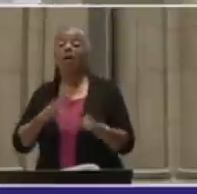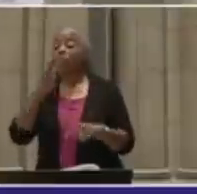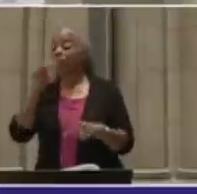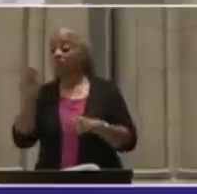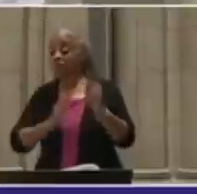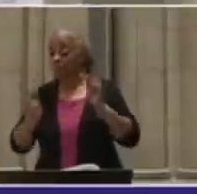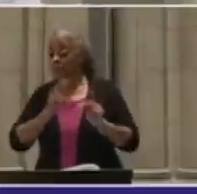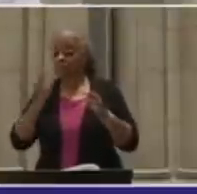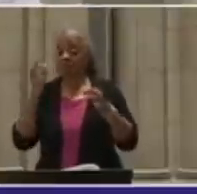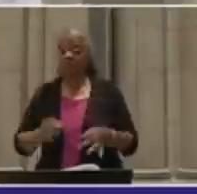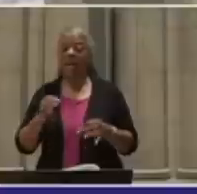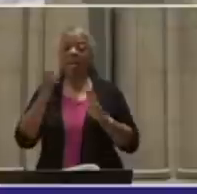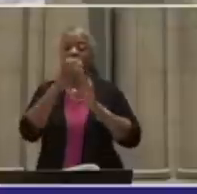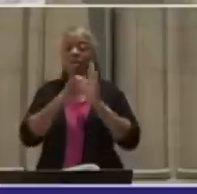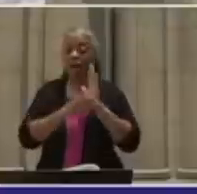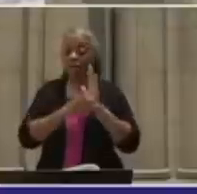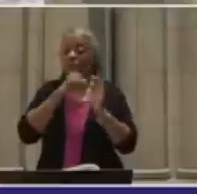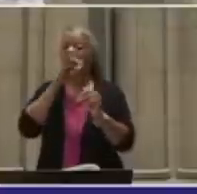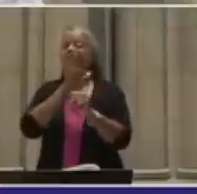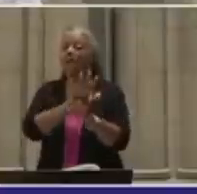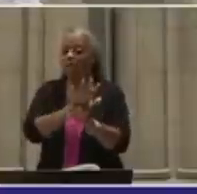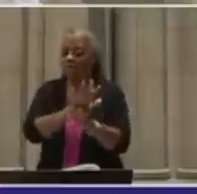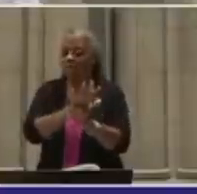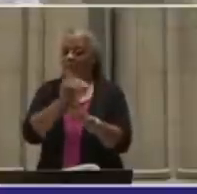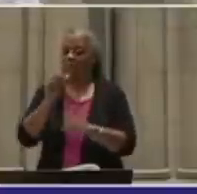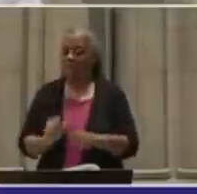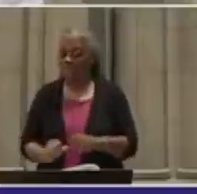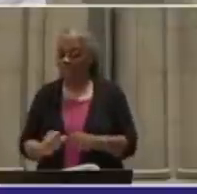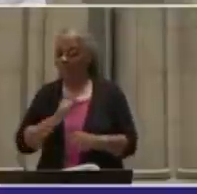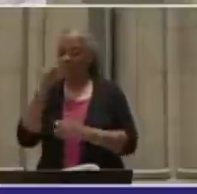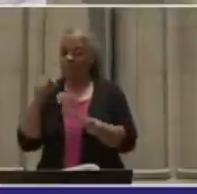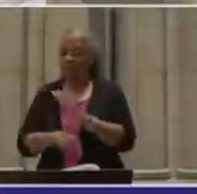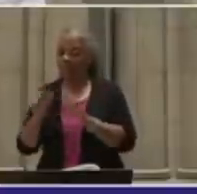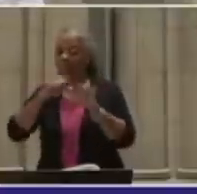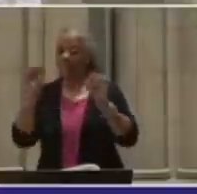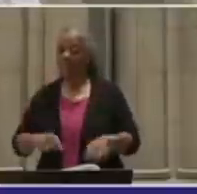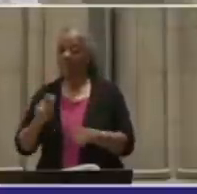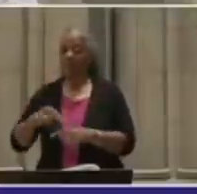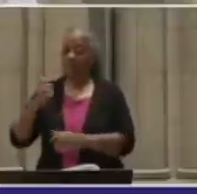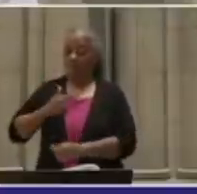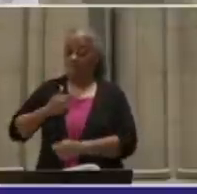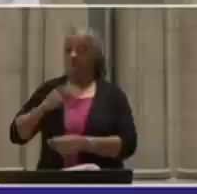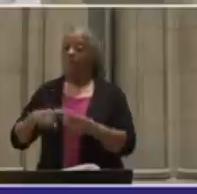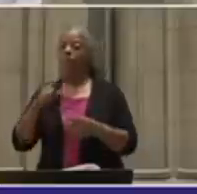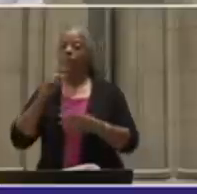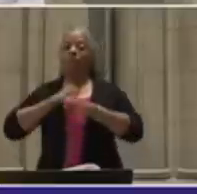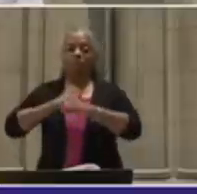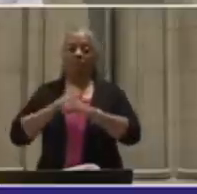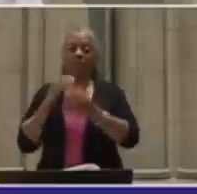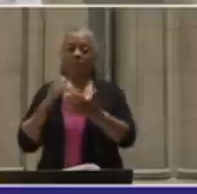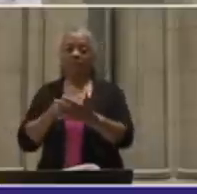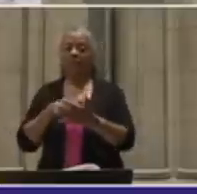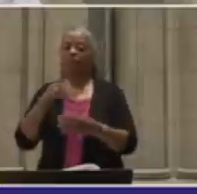insisted that the Constitution guarantee the South's elaborate system of militias to defend against